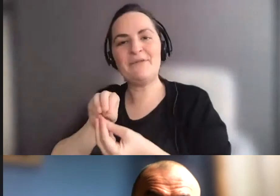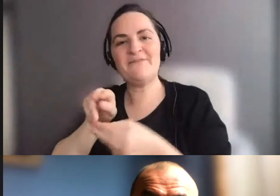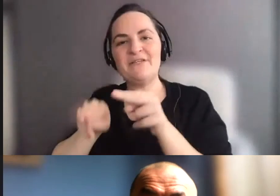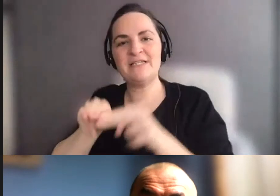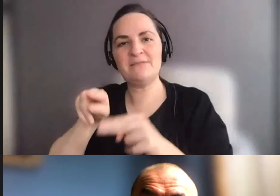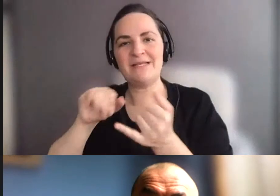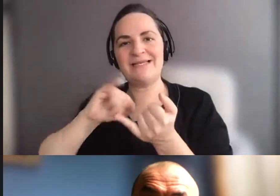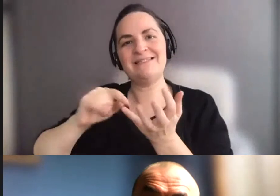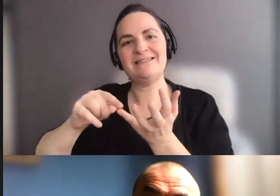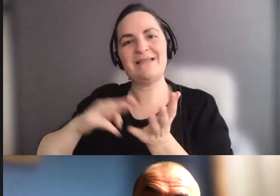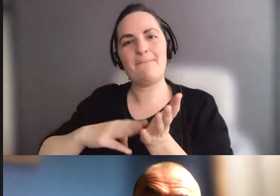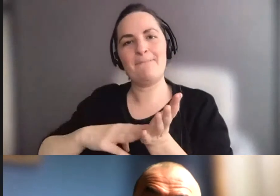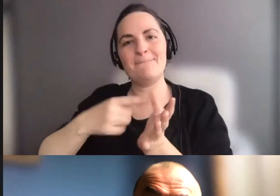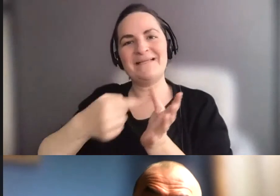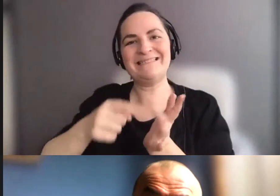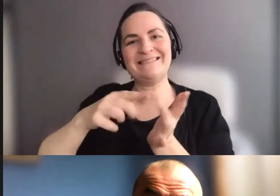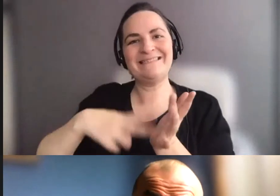assessment.